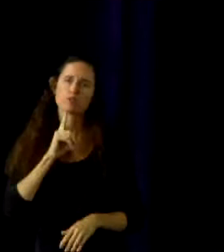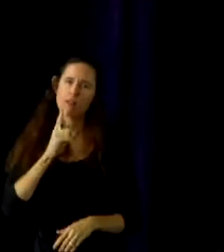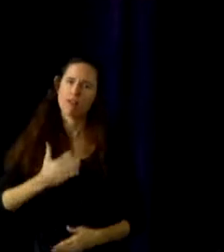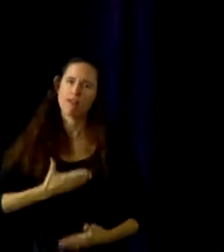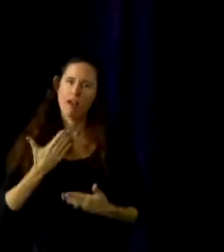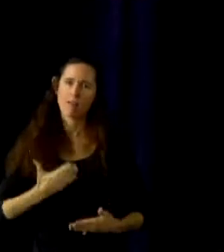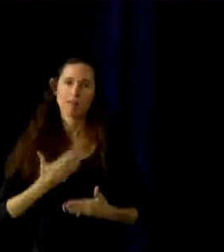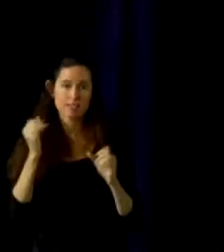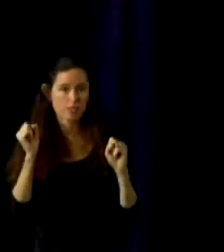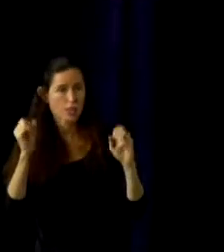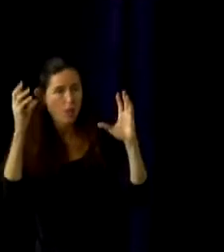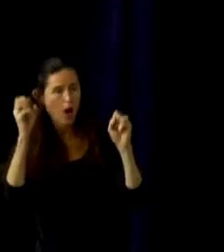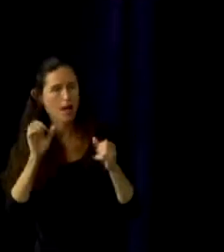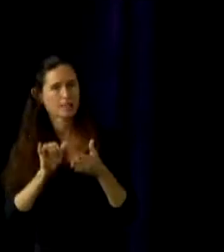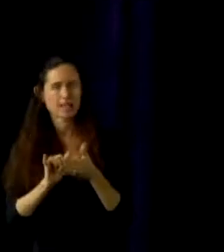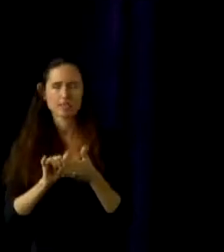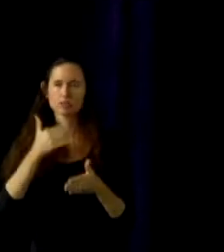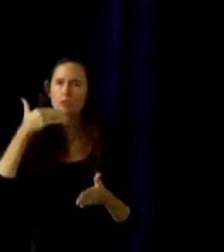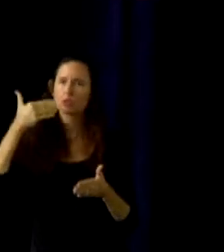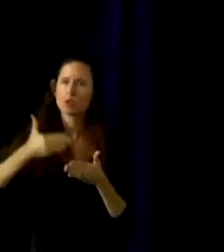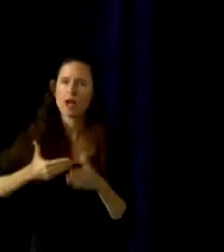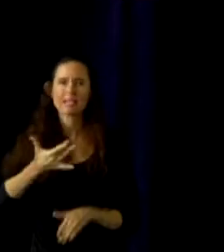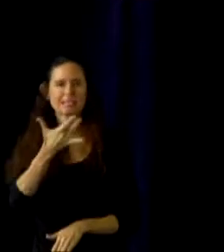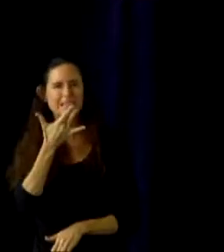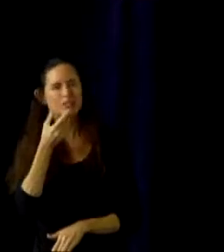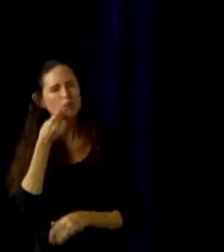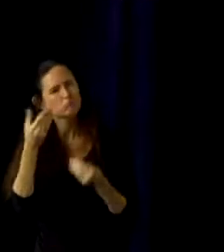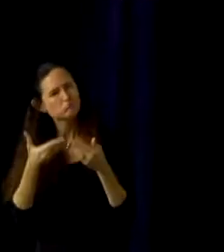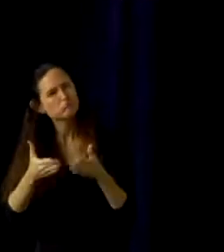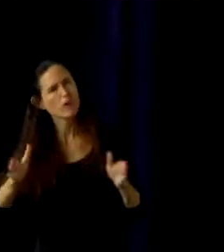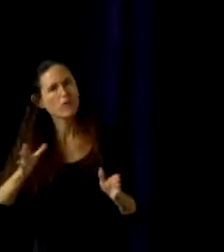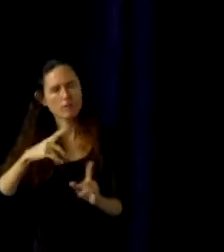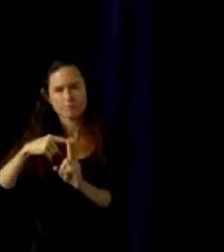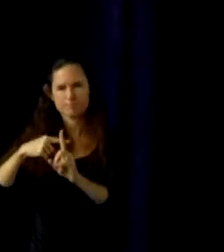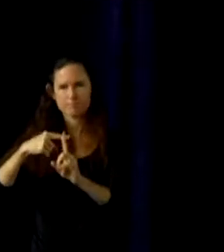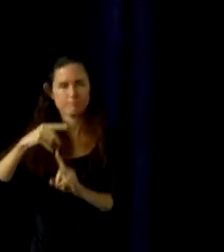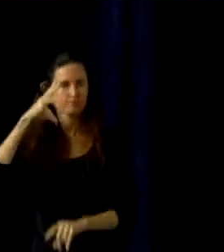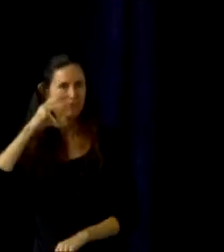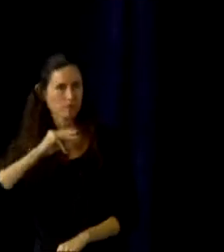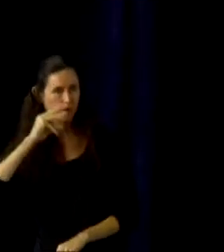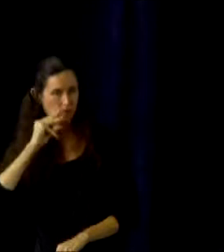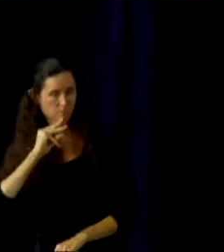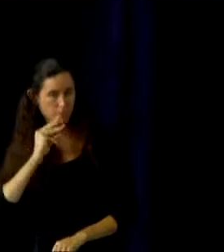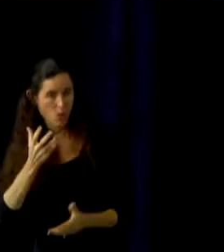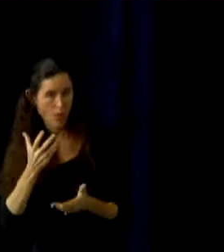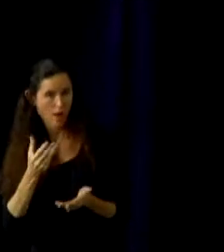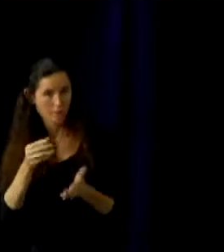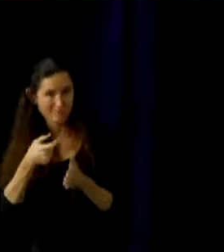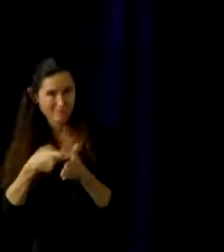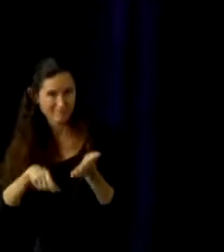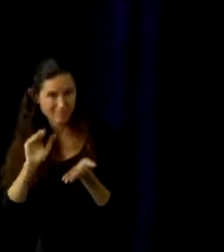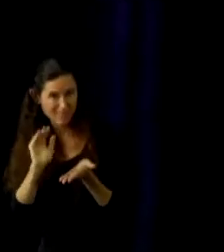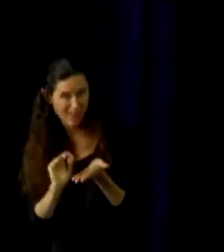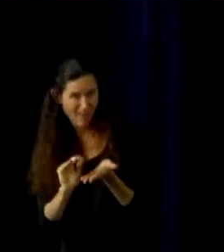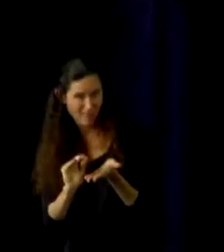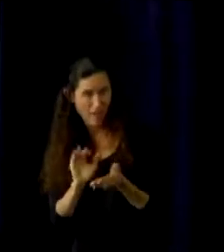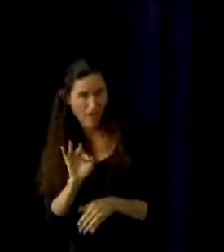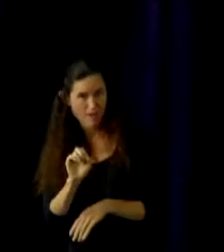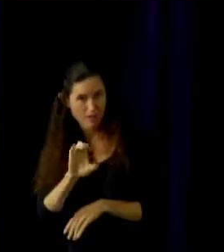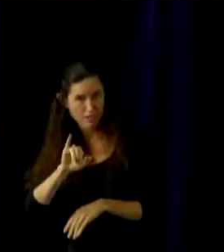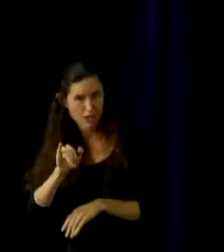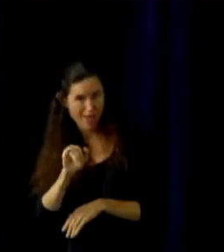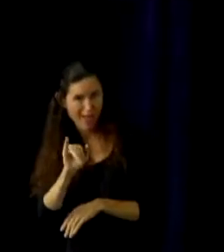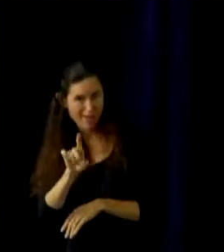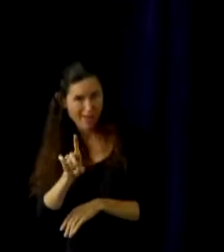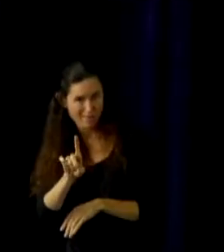not only by the quality and taste of the food, but the overall experience. And if you like to get a discount, your FSCJ ID